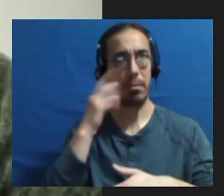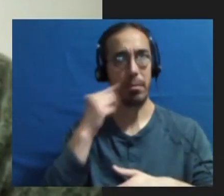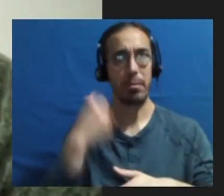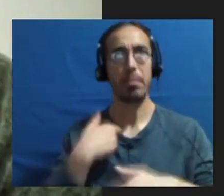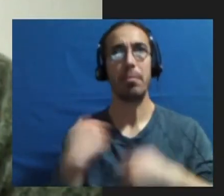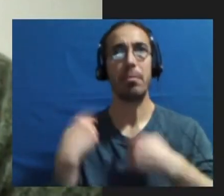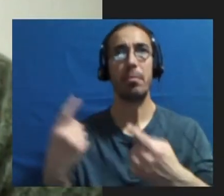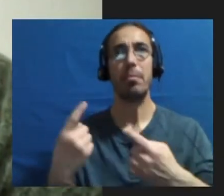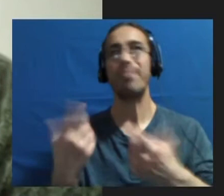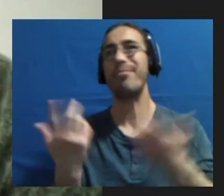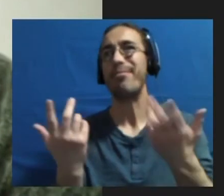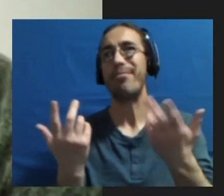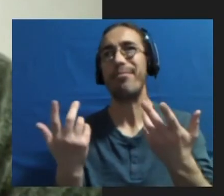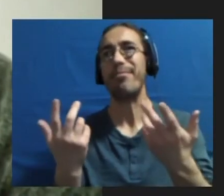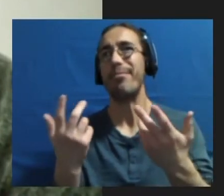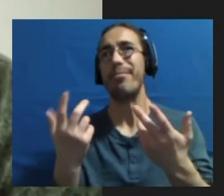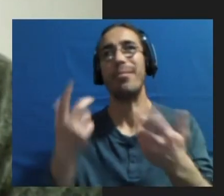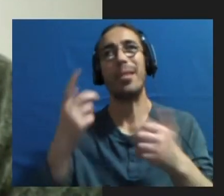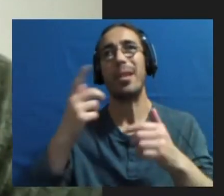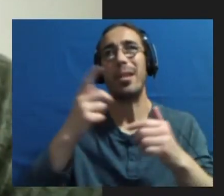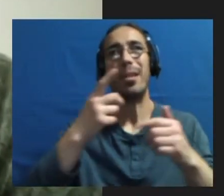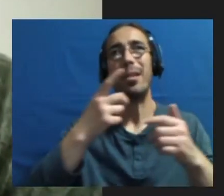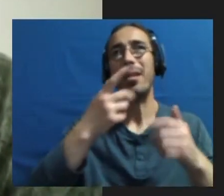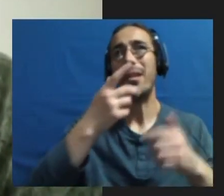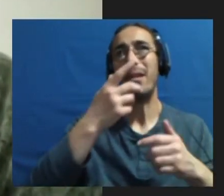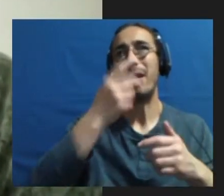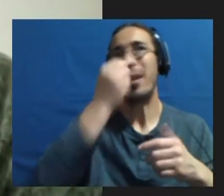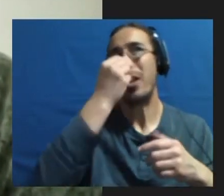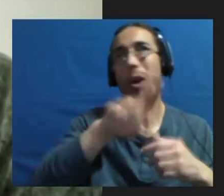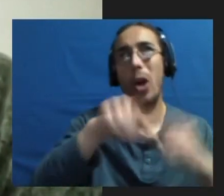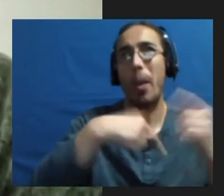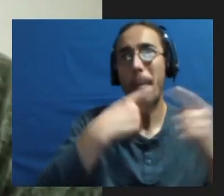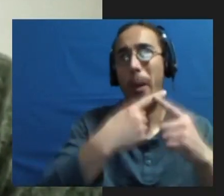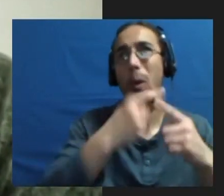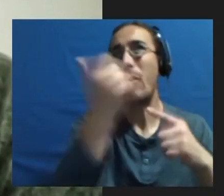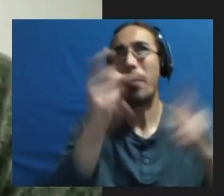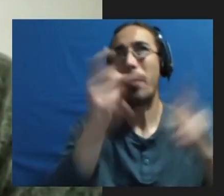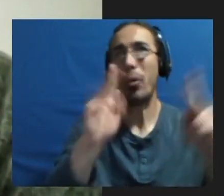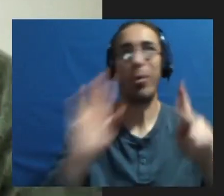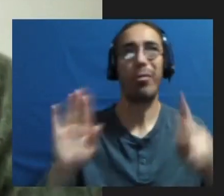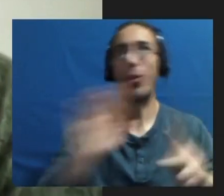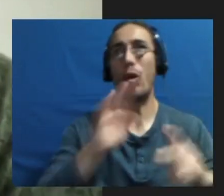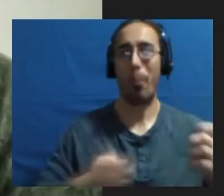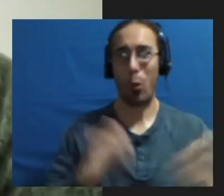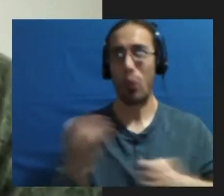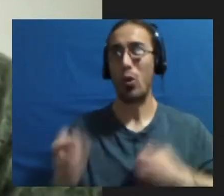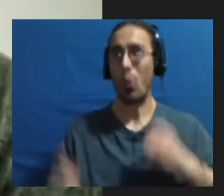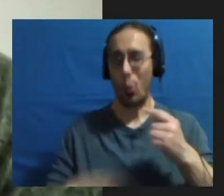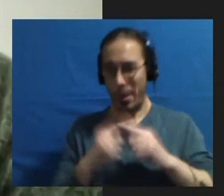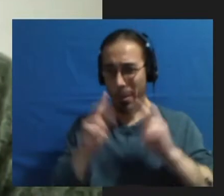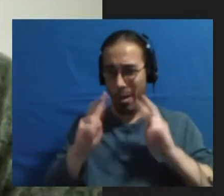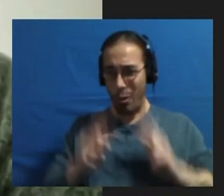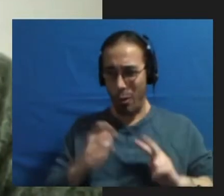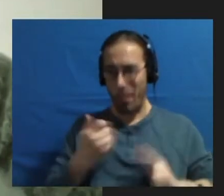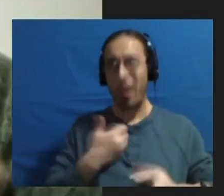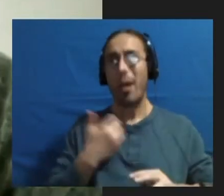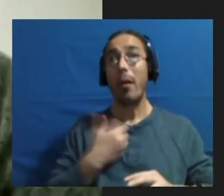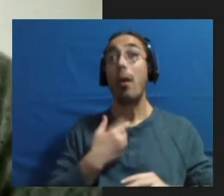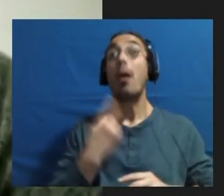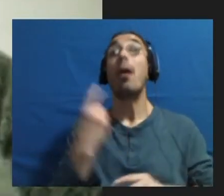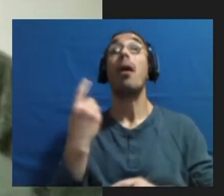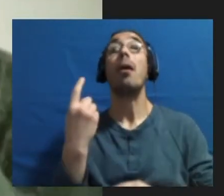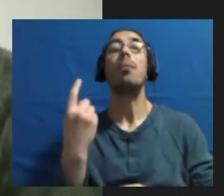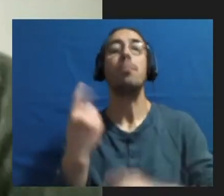other people's emotions when being myself. Um, Another thing I learned